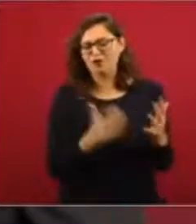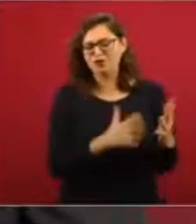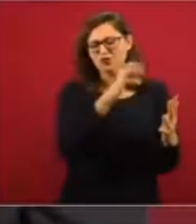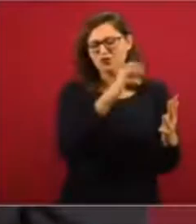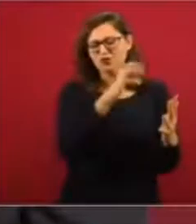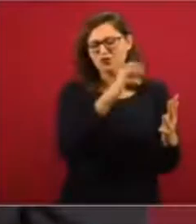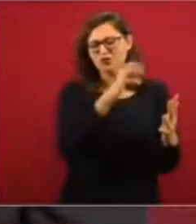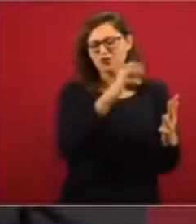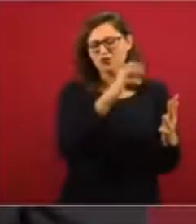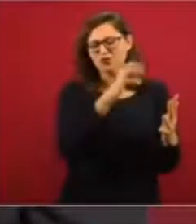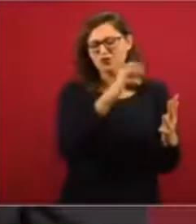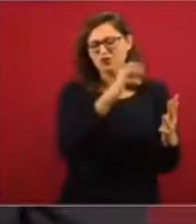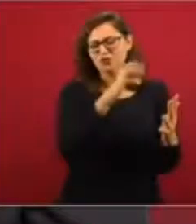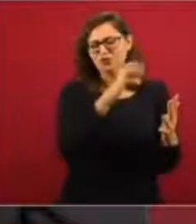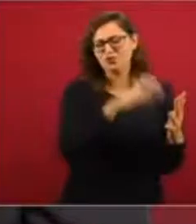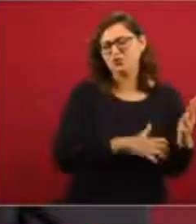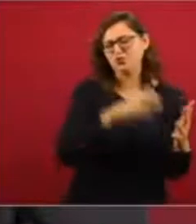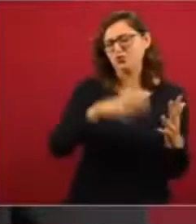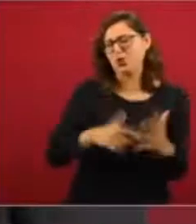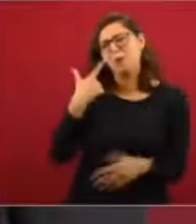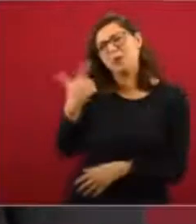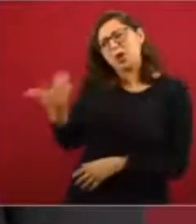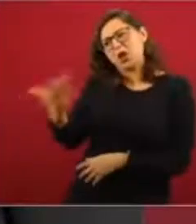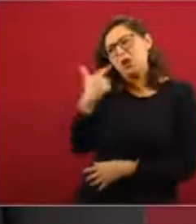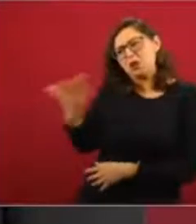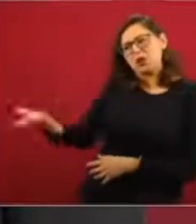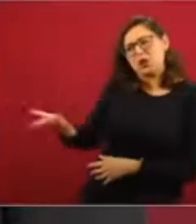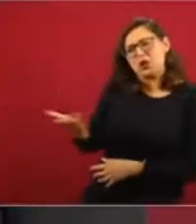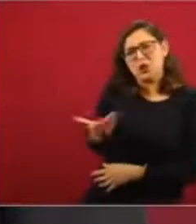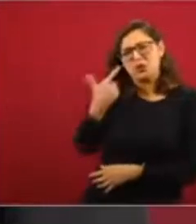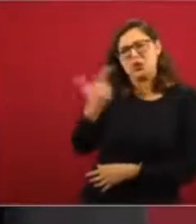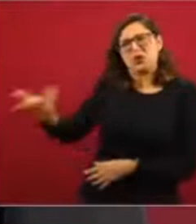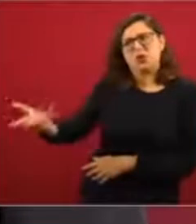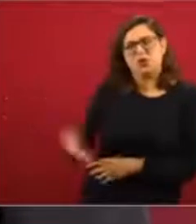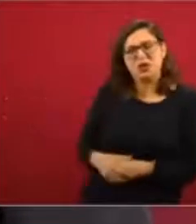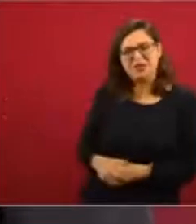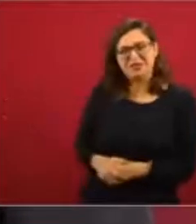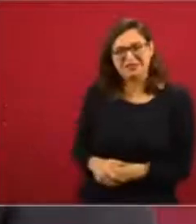compraron votos, They bought votes.